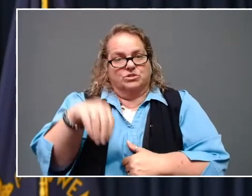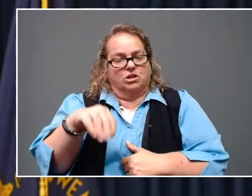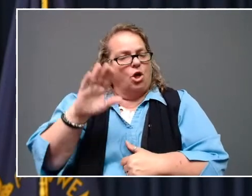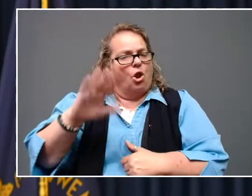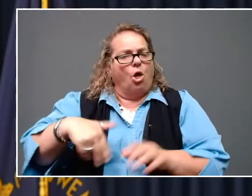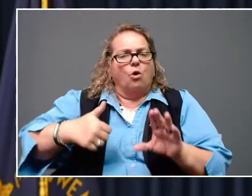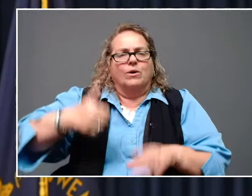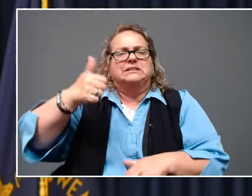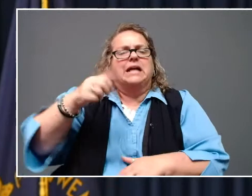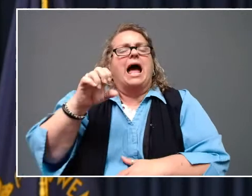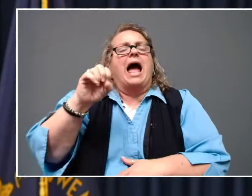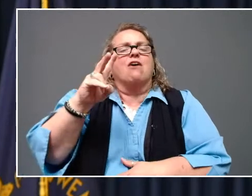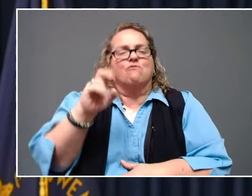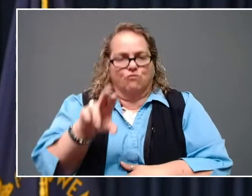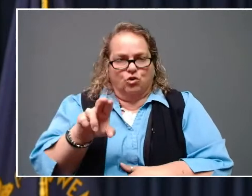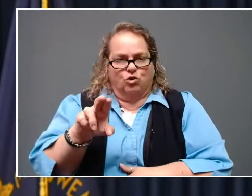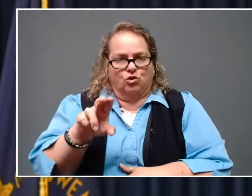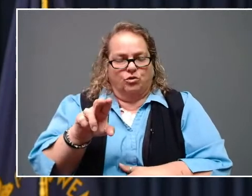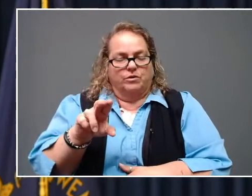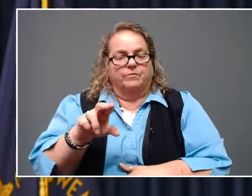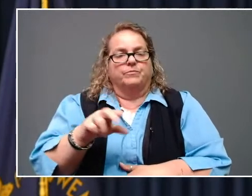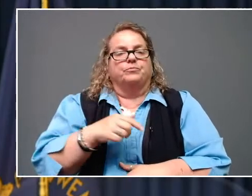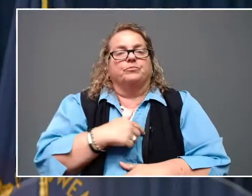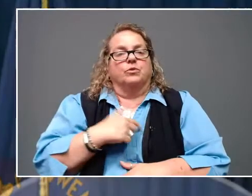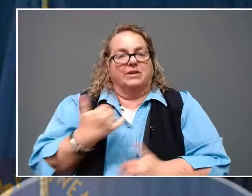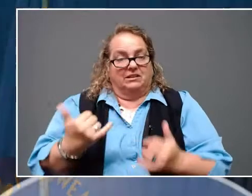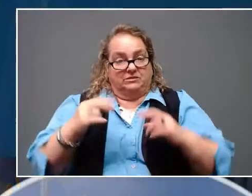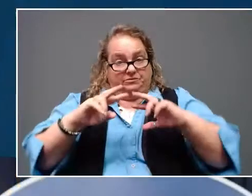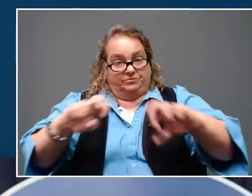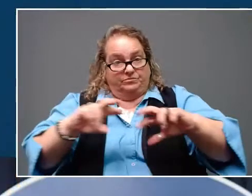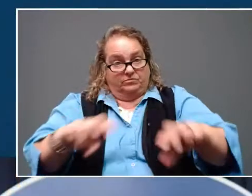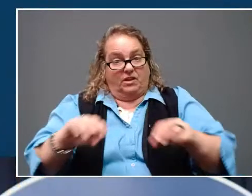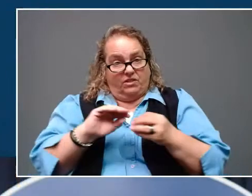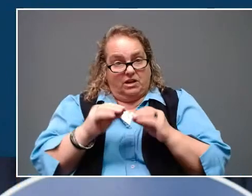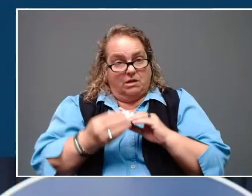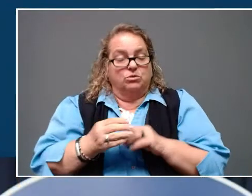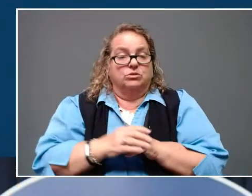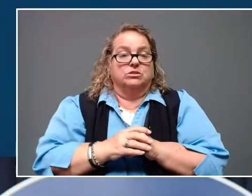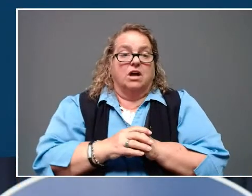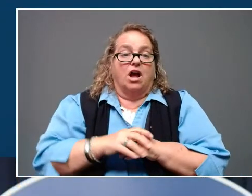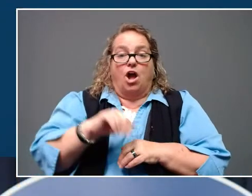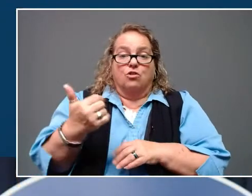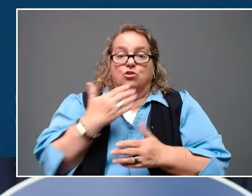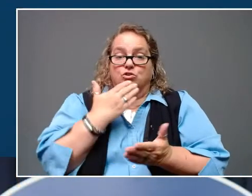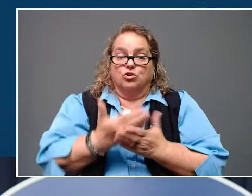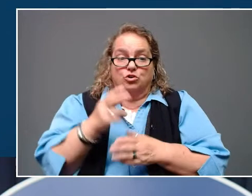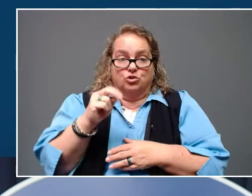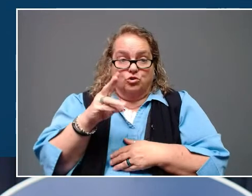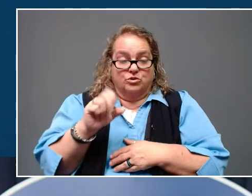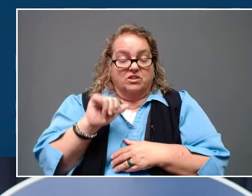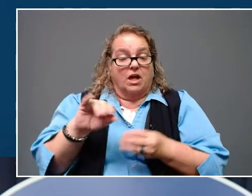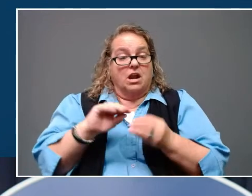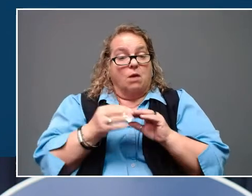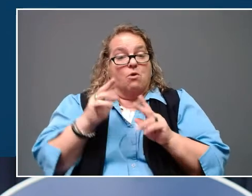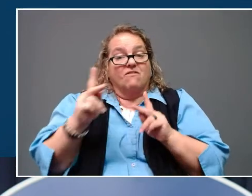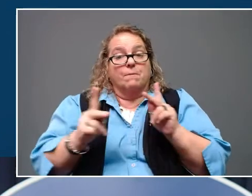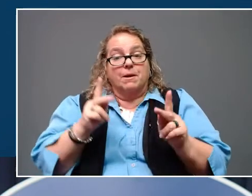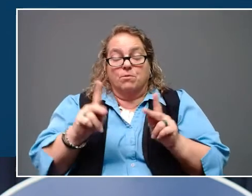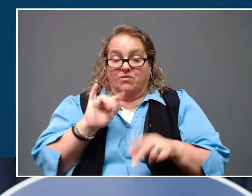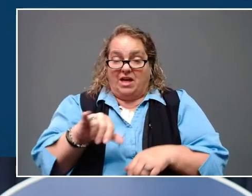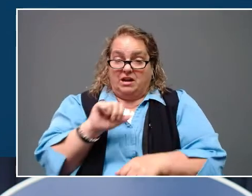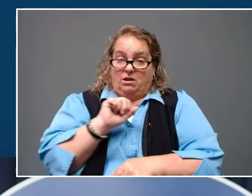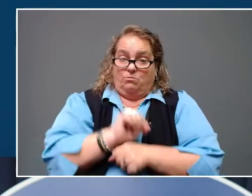ever. Delving into the numbers and other good news, the number of people employed in